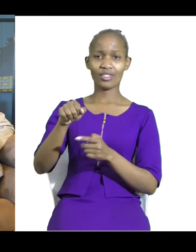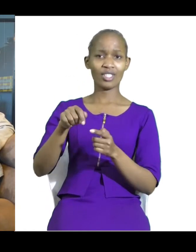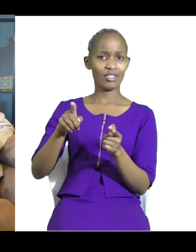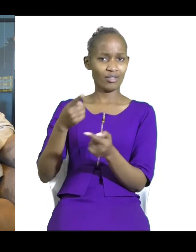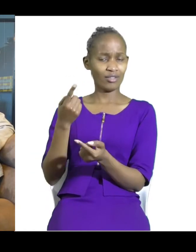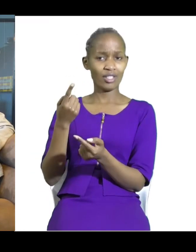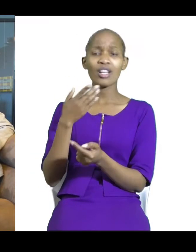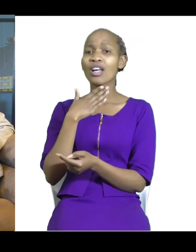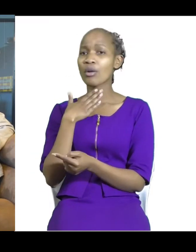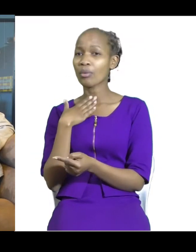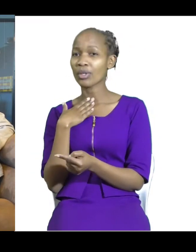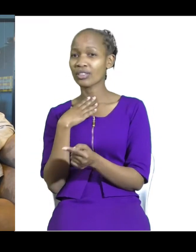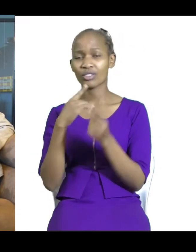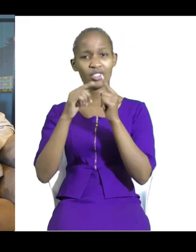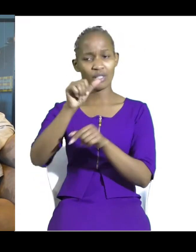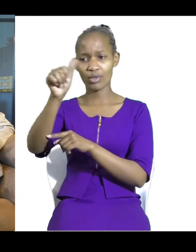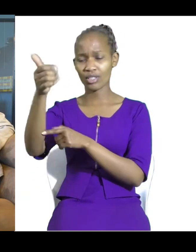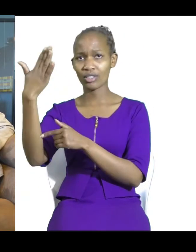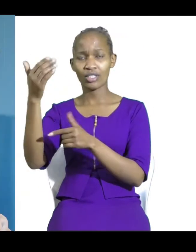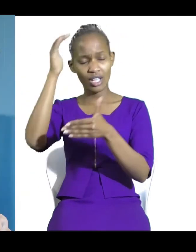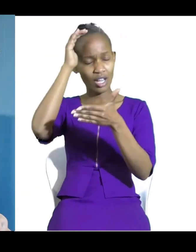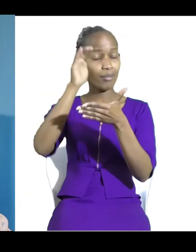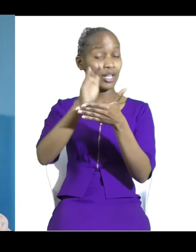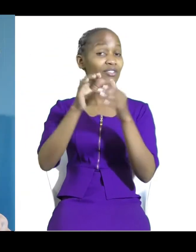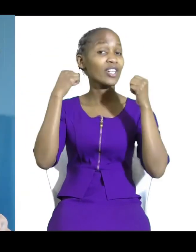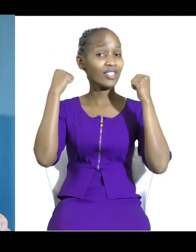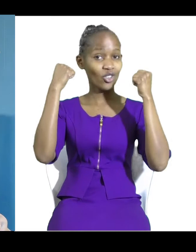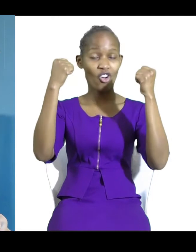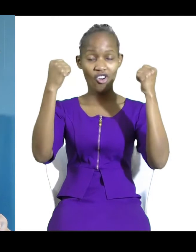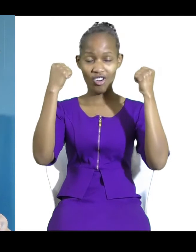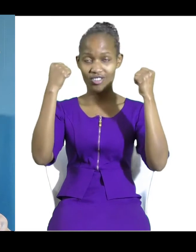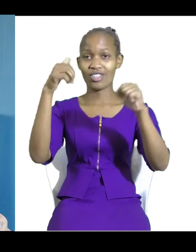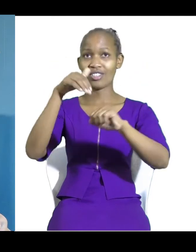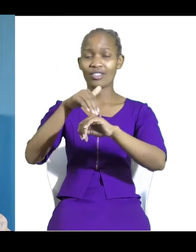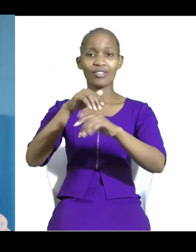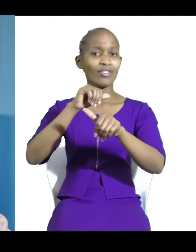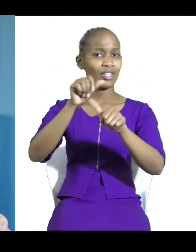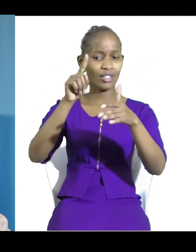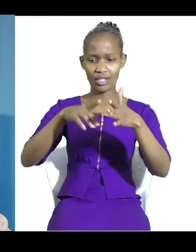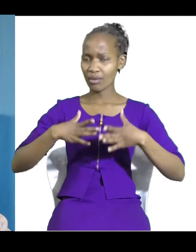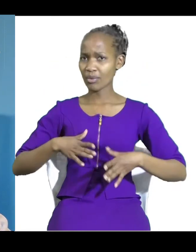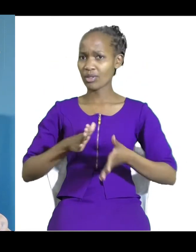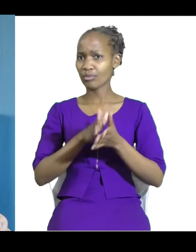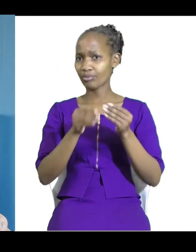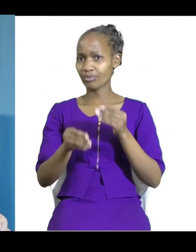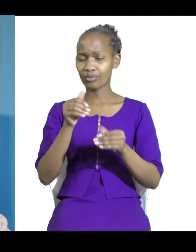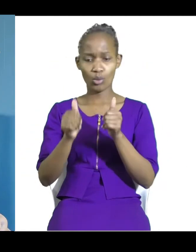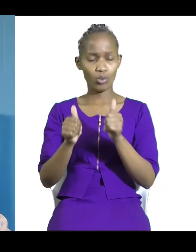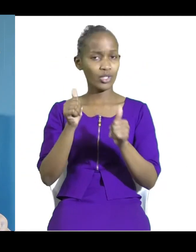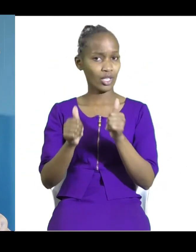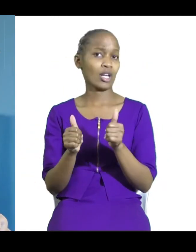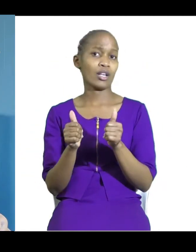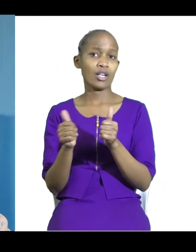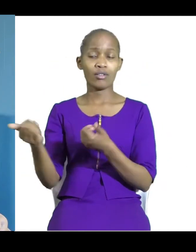Yeah, so like, I think I want to jump onto something else, and again, something I believe that you're very strong at, and on account of some of the persons with disabilities that